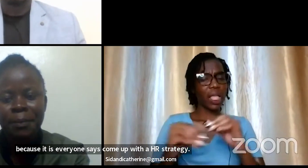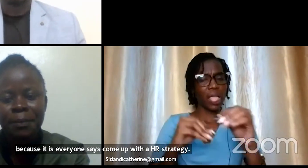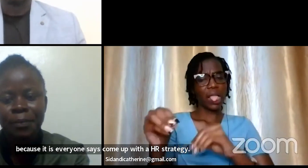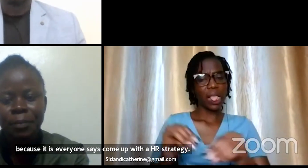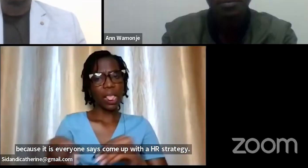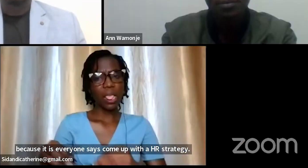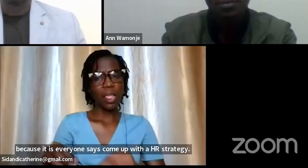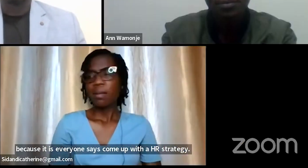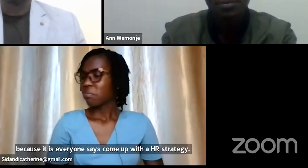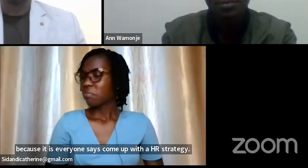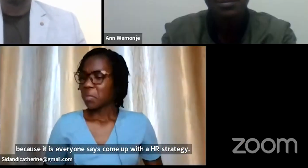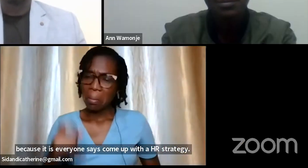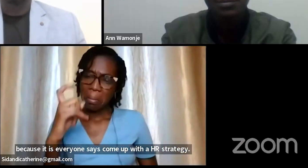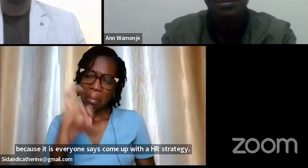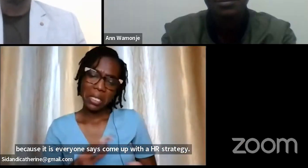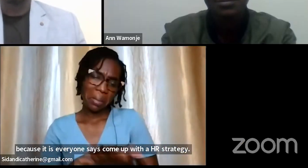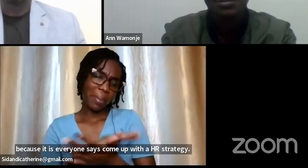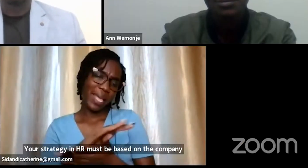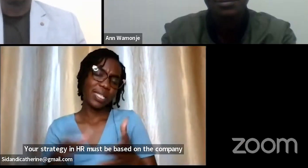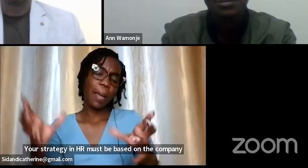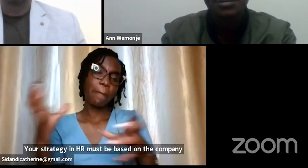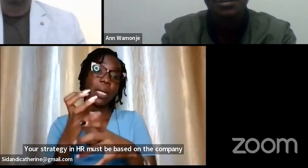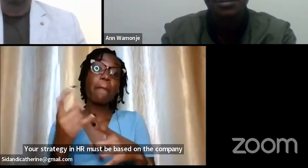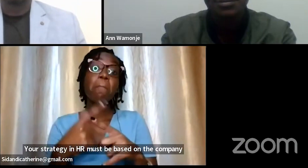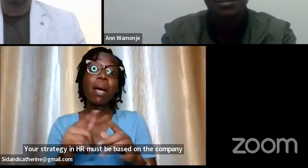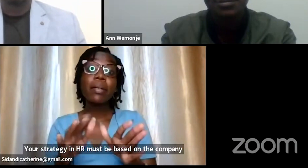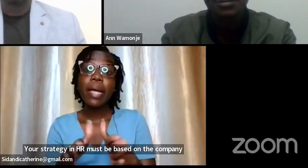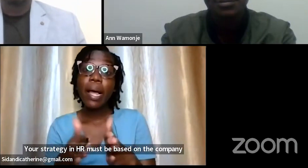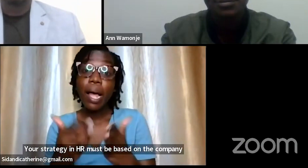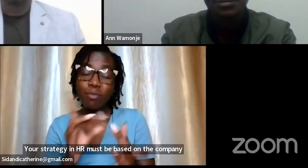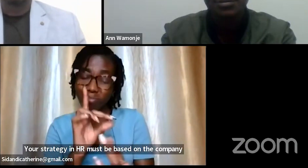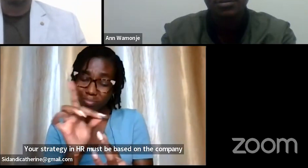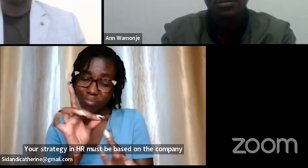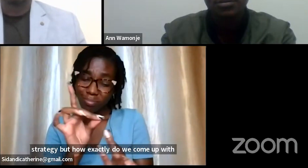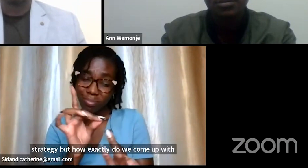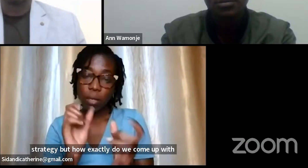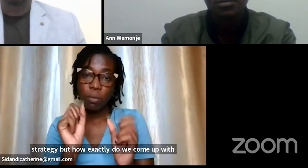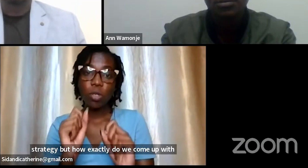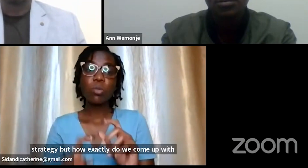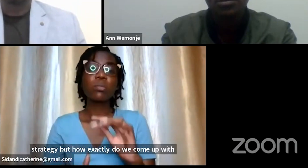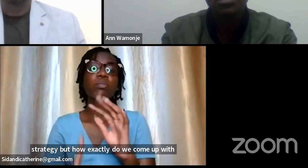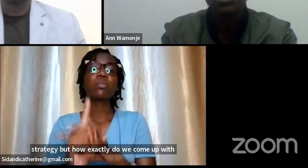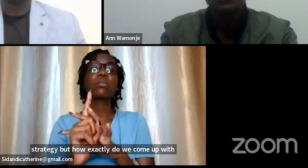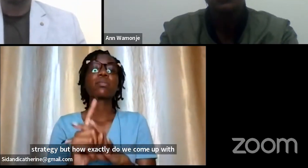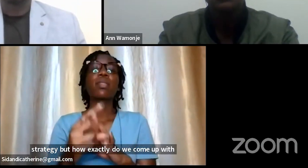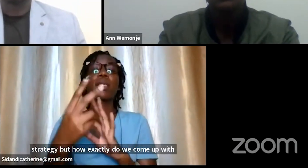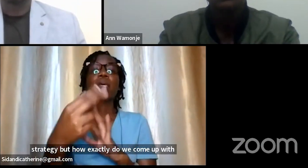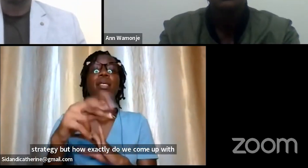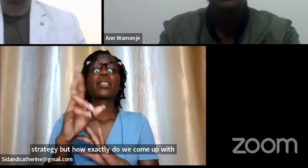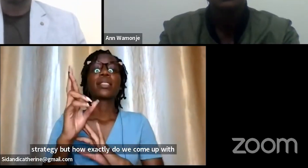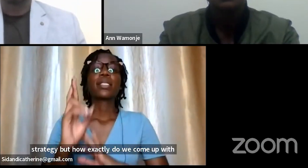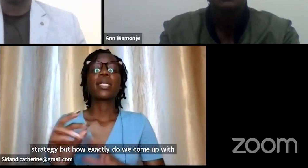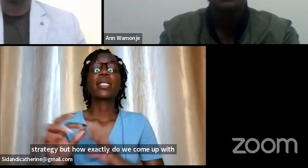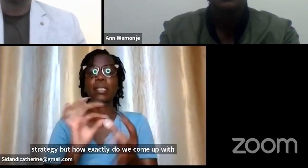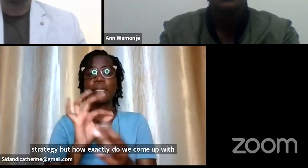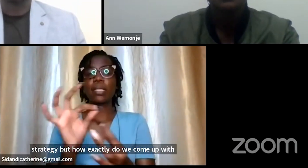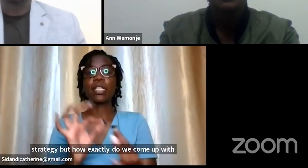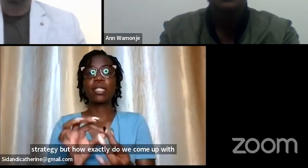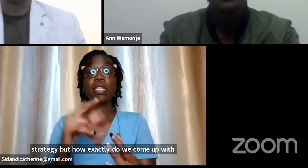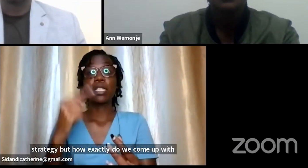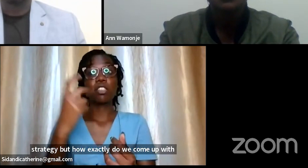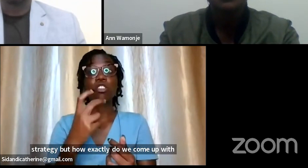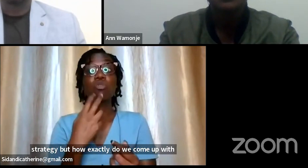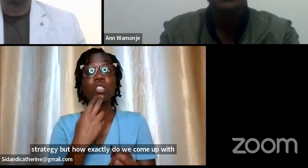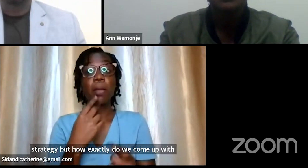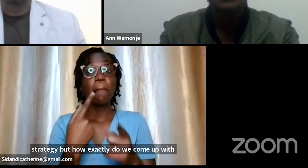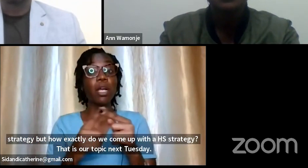must be based on the company strategy, but how exactly do we come up with a HR strategy? That is our topic next Tuesday. But tonight,